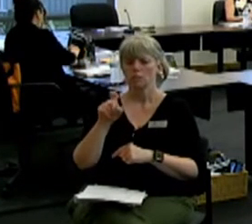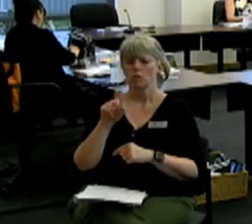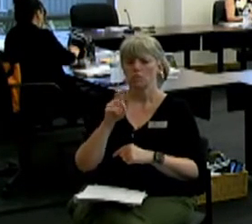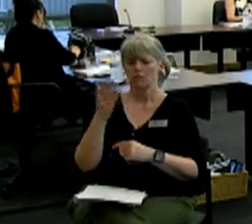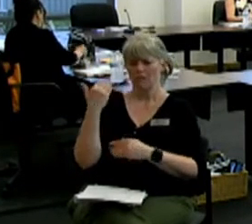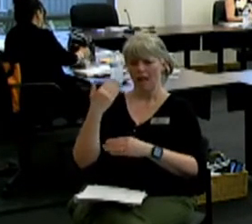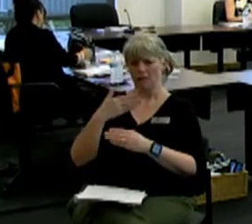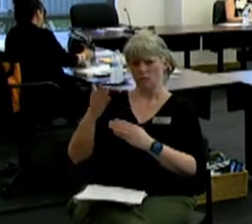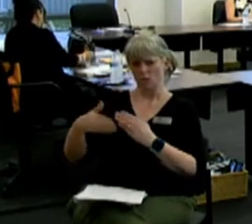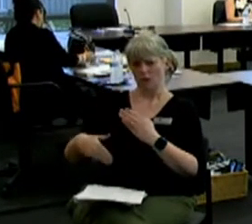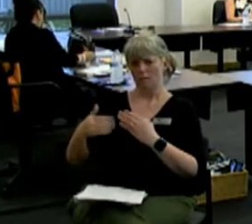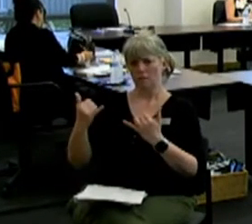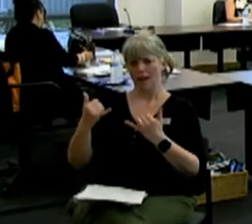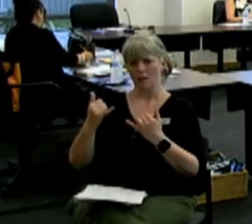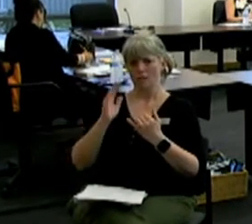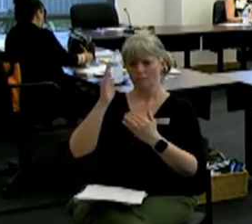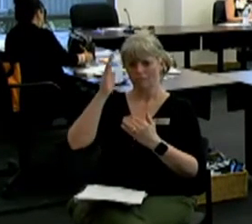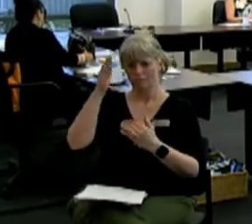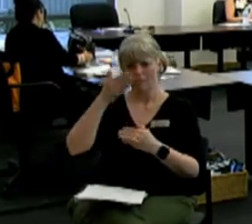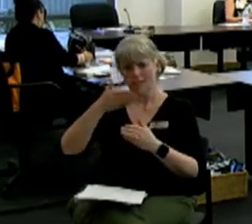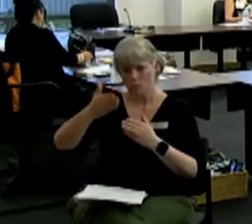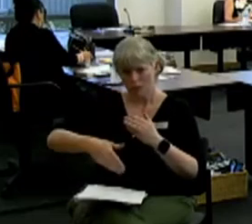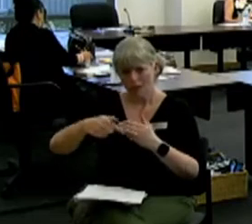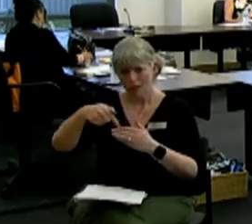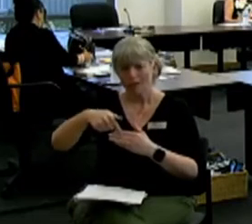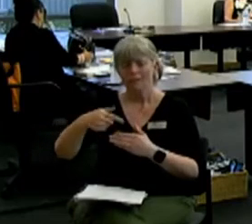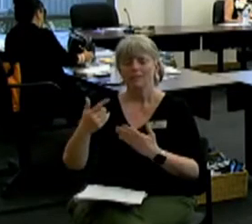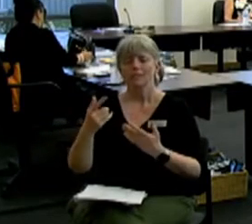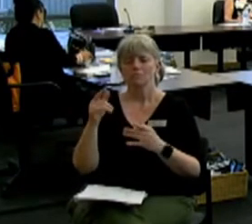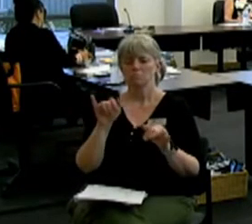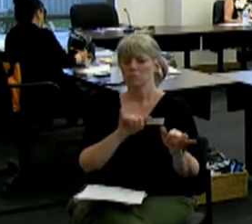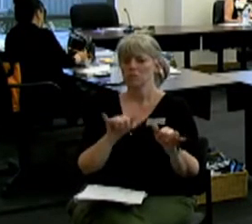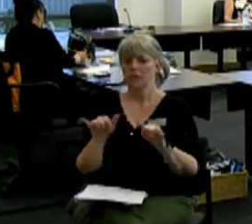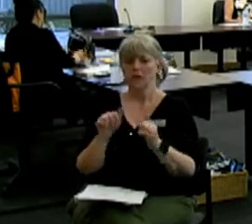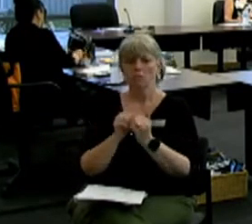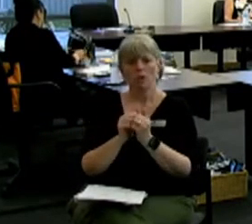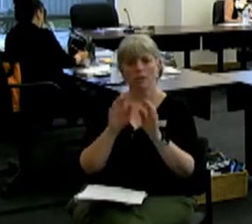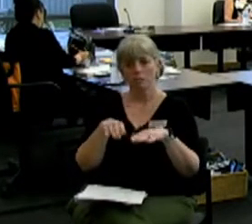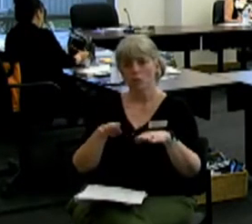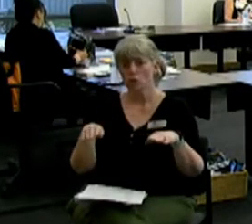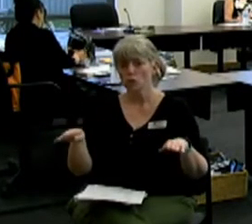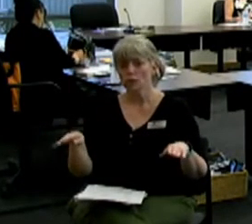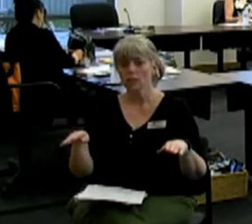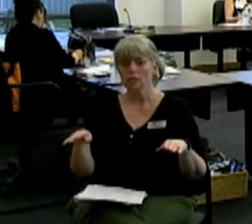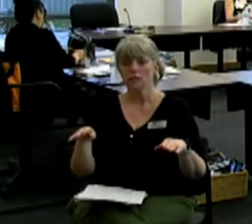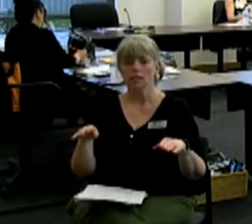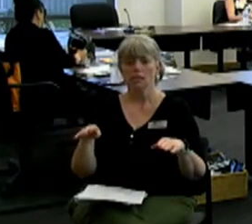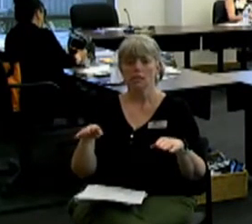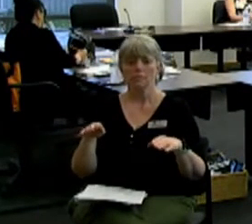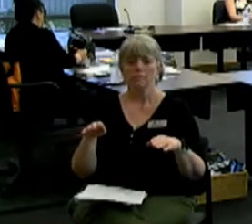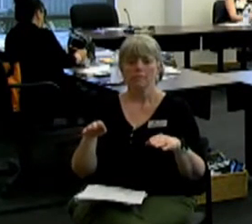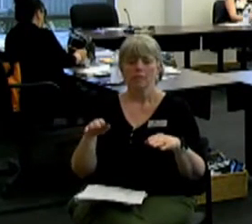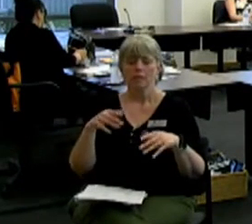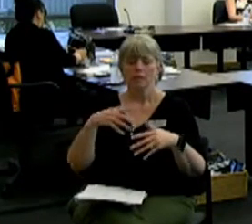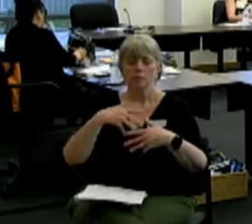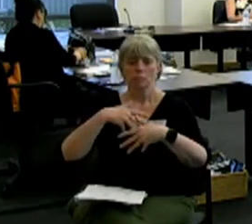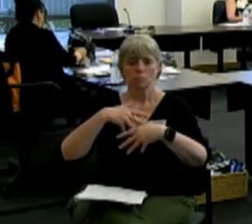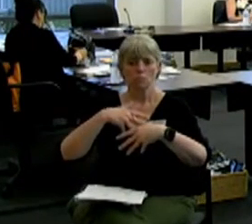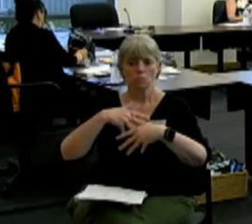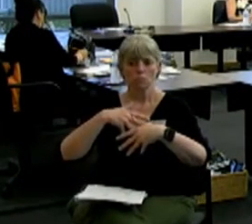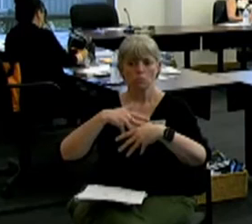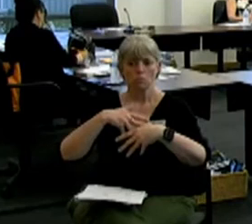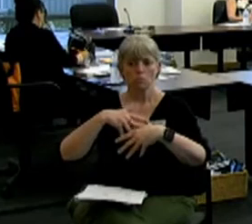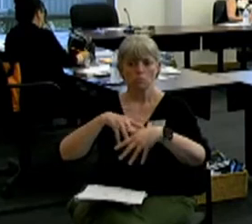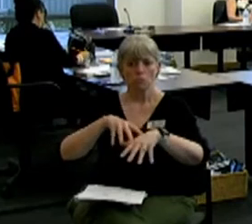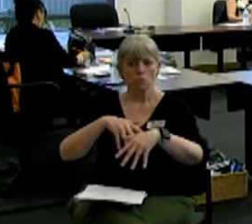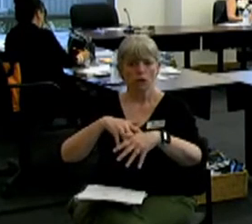weekend, but now it's moving to this weekend. Same thing with Children's Day. Trustee Morales, I know you're on hand to help us